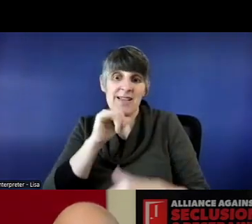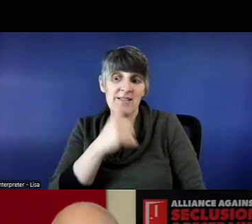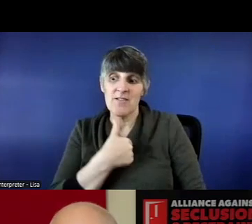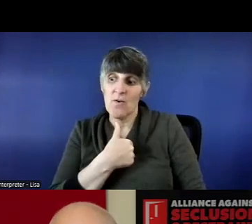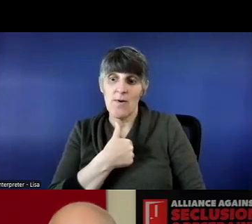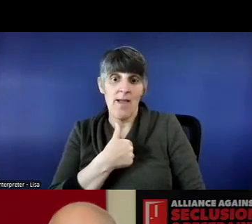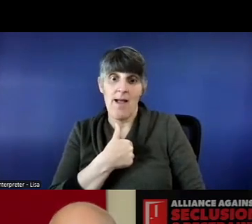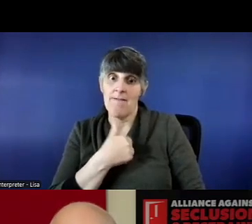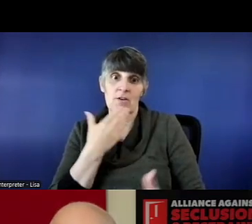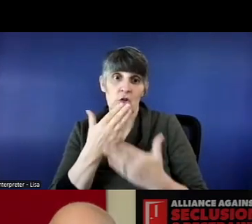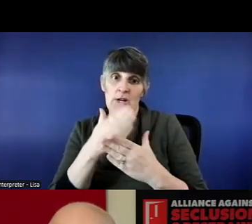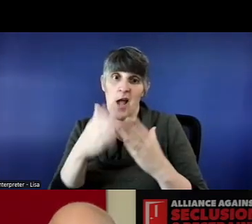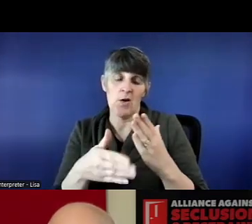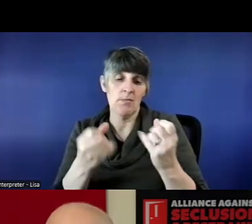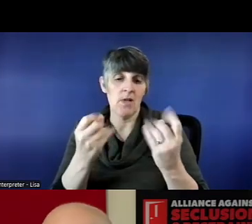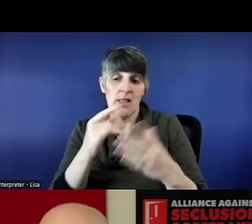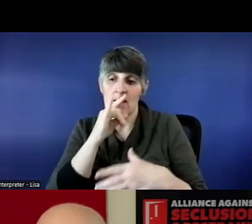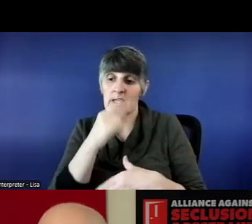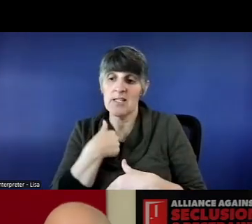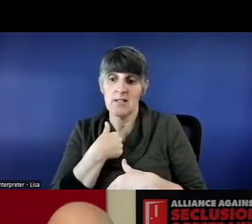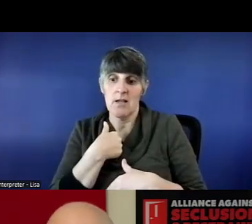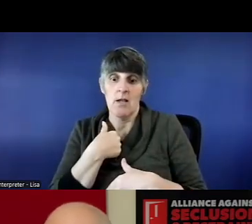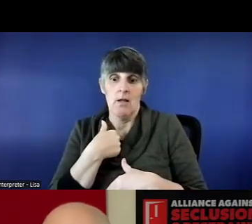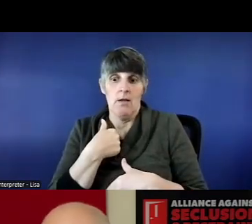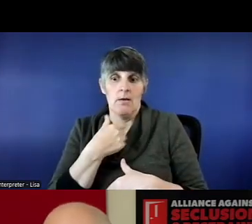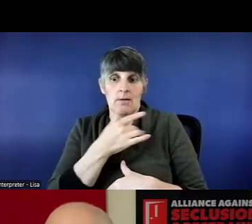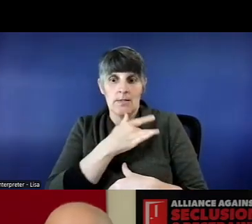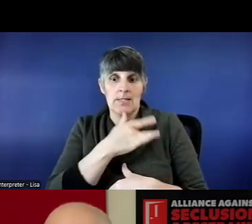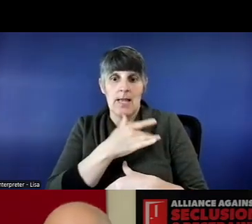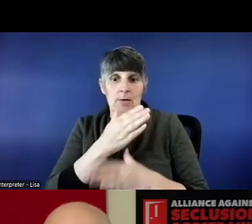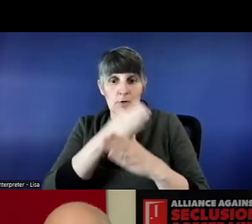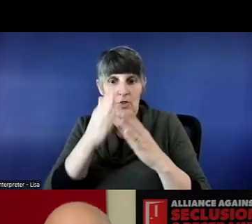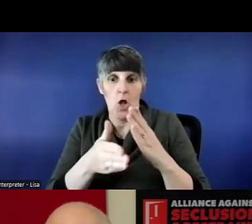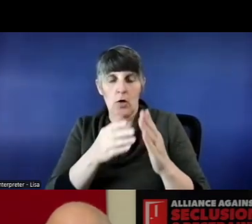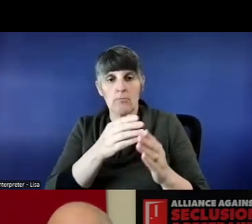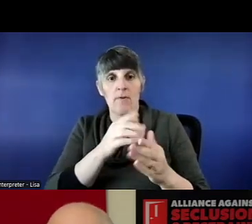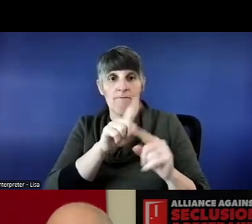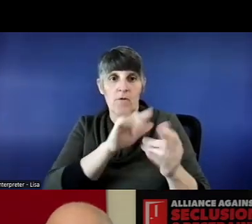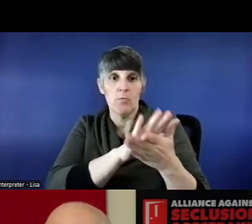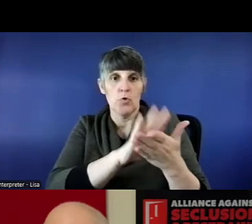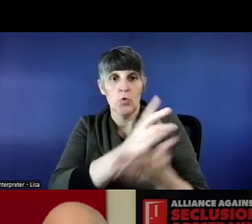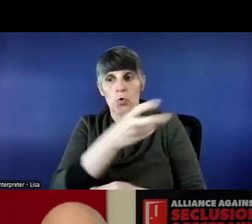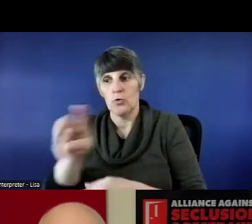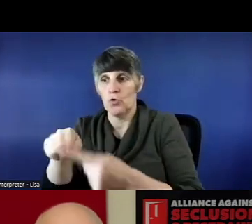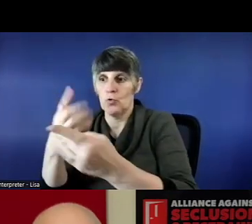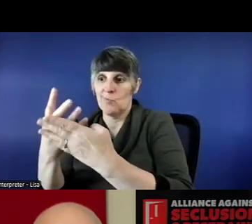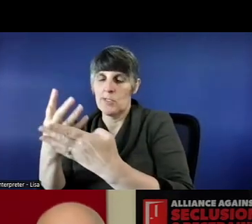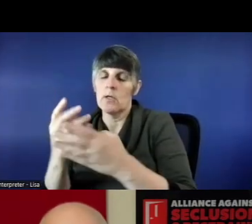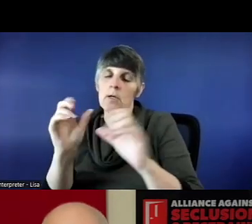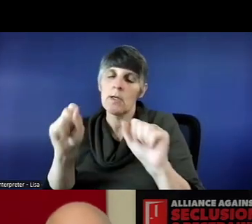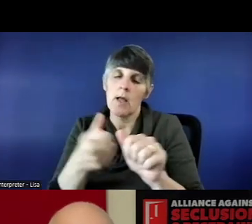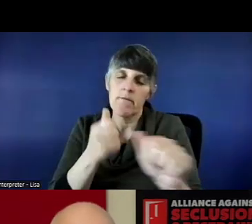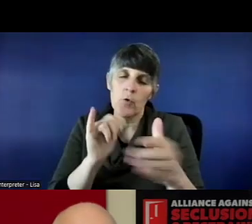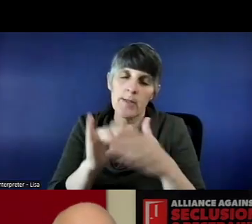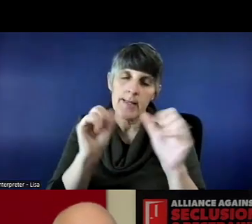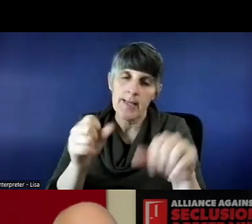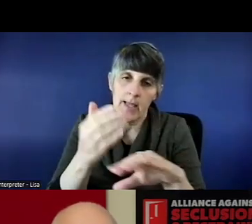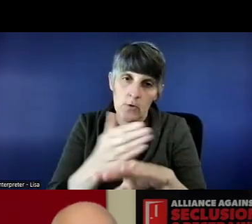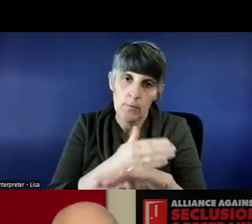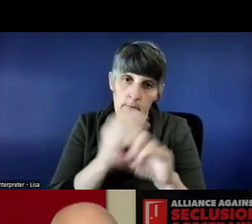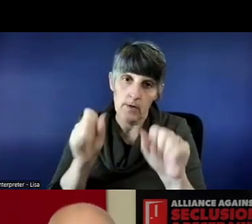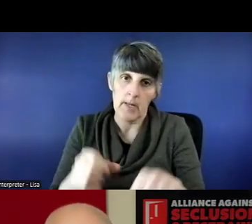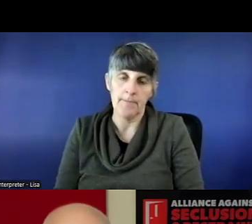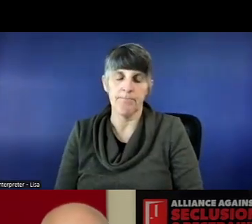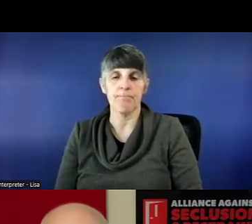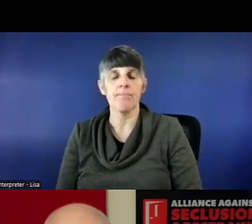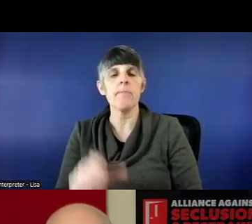having good outcomes. A lot of kids are ending up kind of down this school to prison pipeline, and it's avoidable. We can do better. The other thing I want to